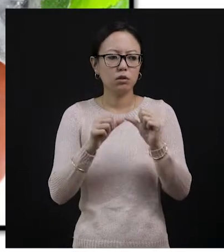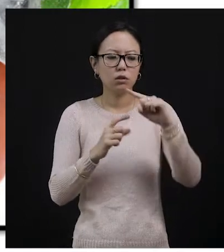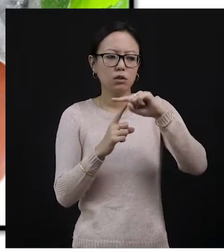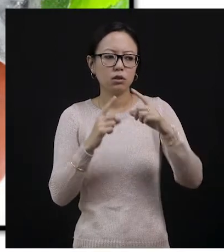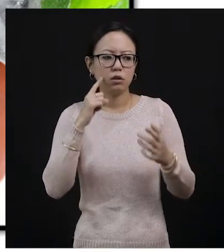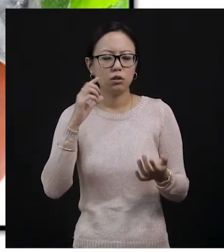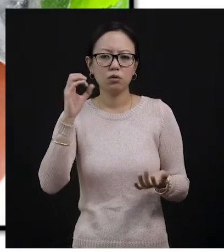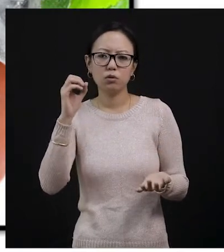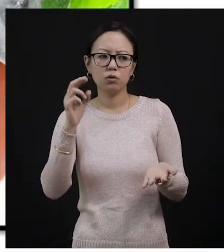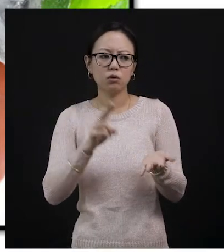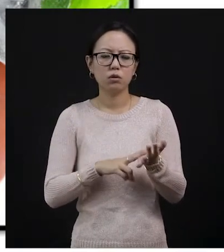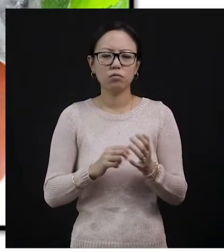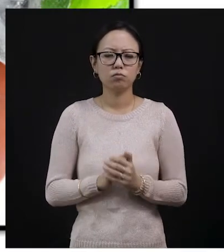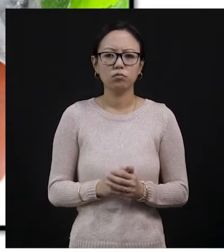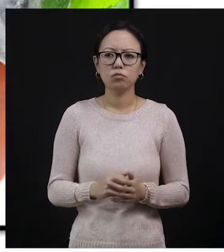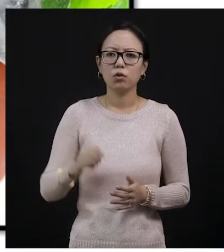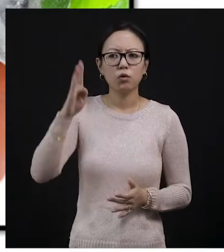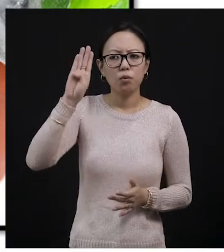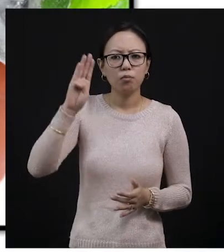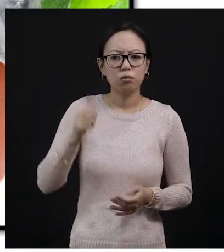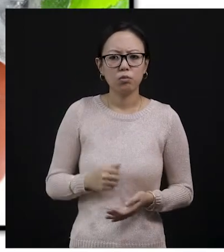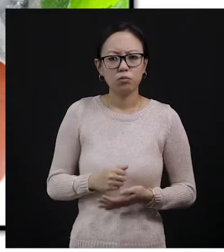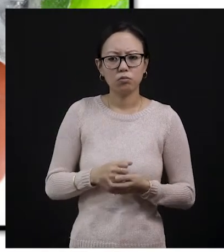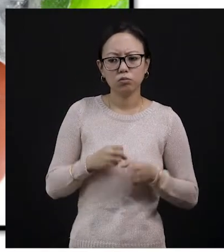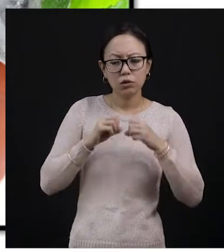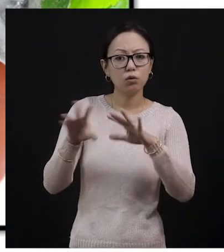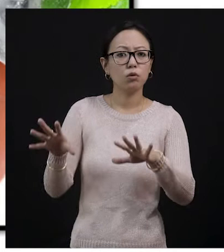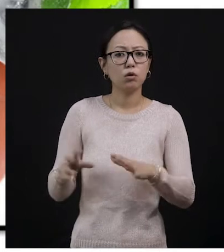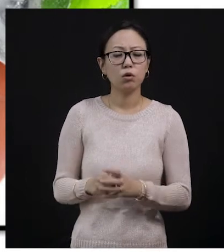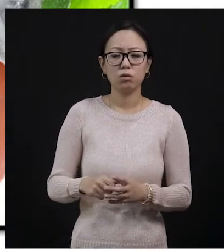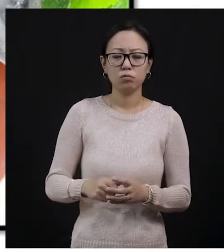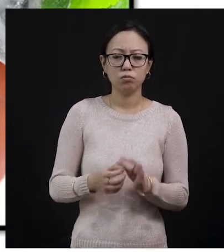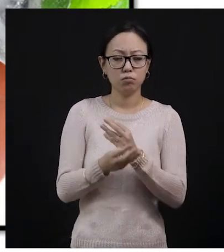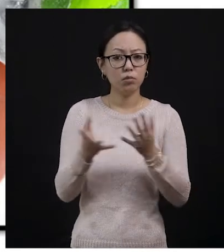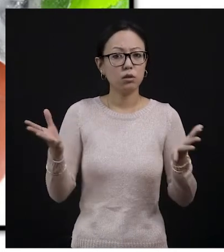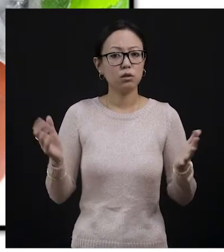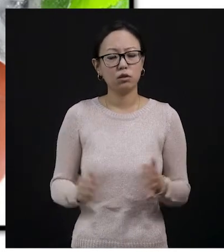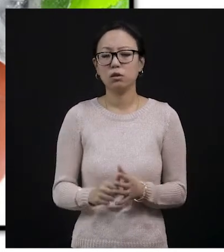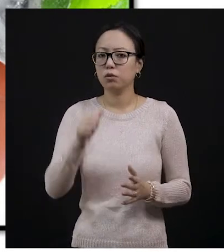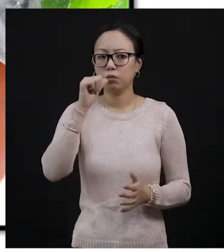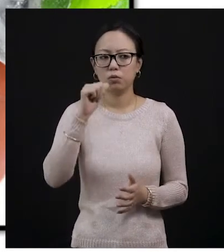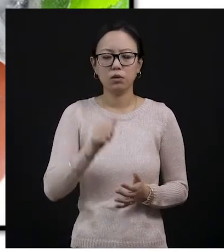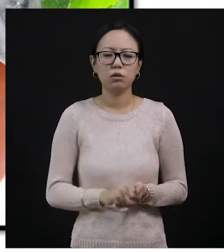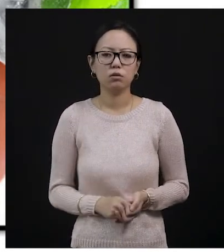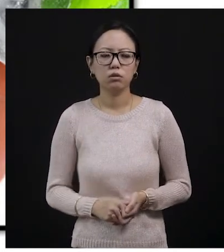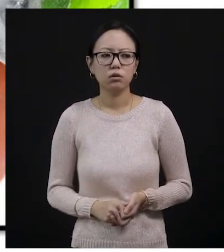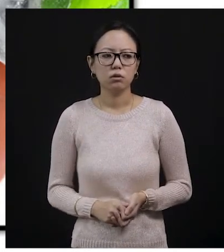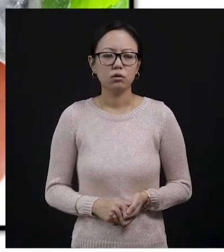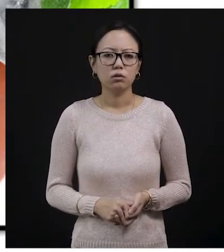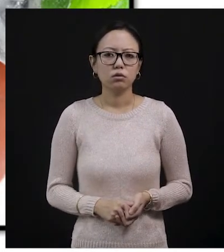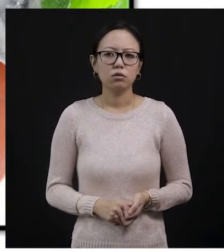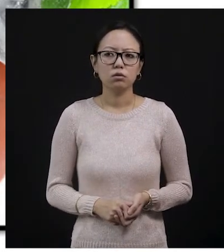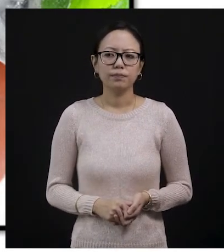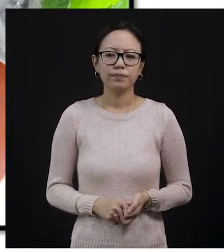Yes, just from the picture itself, even though it is just a small plant, so many water droplets. And in the jungle also, if you go to the jungle,